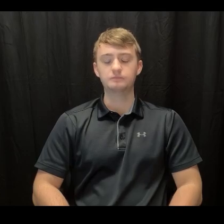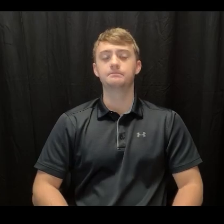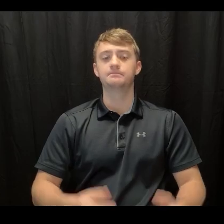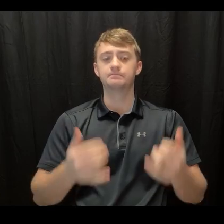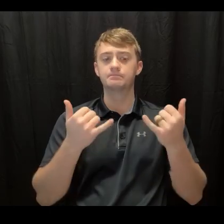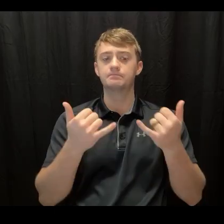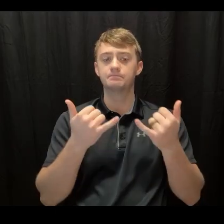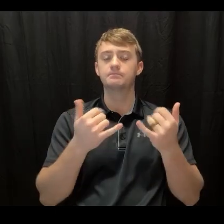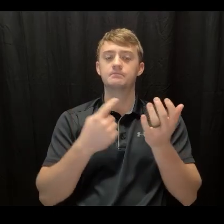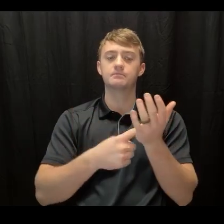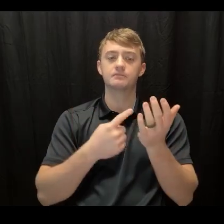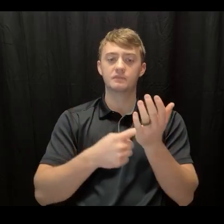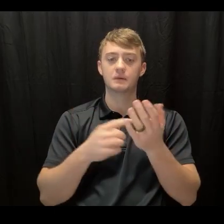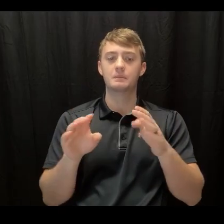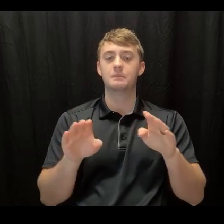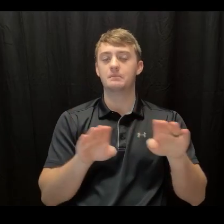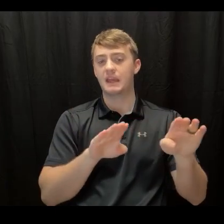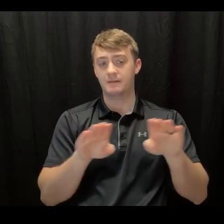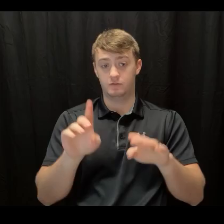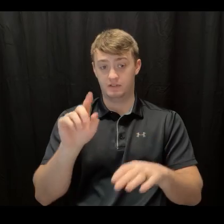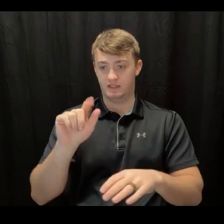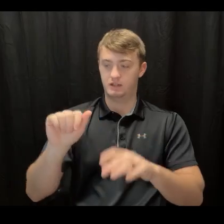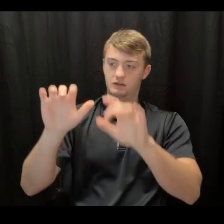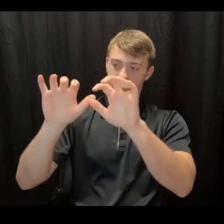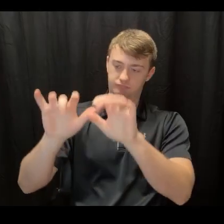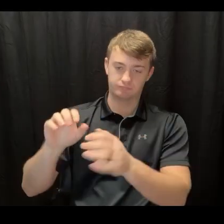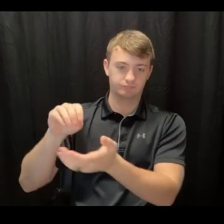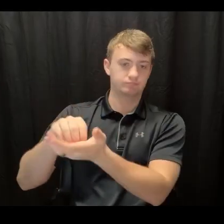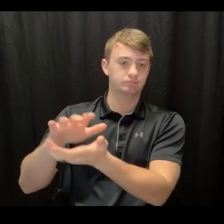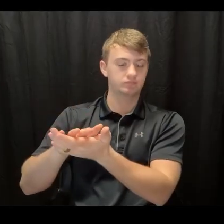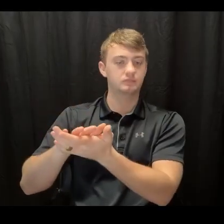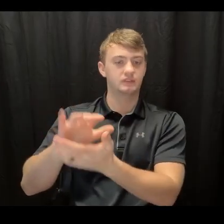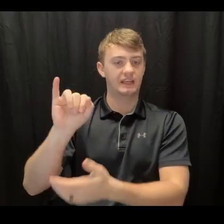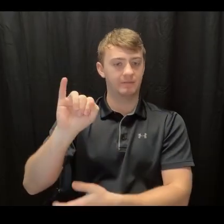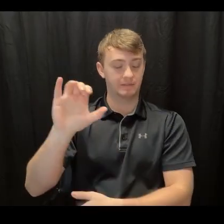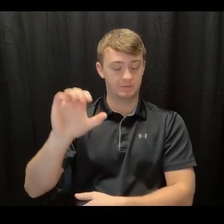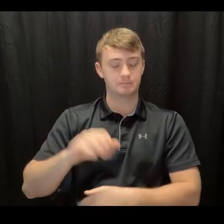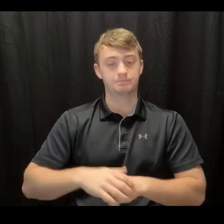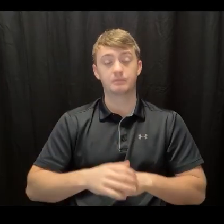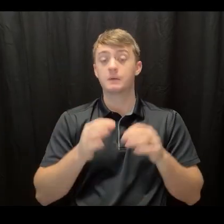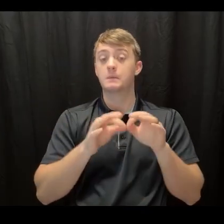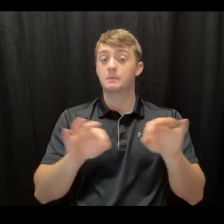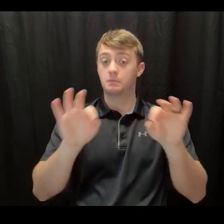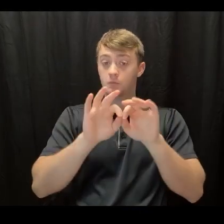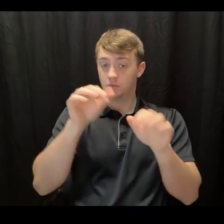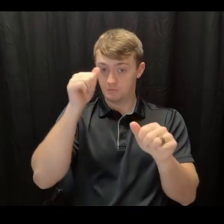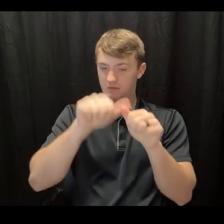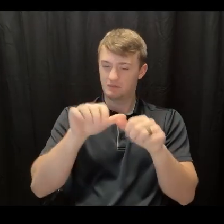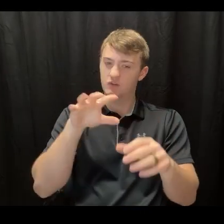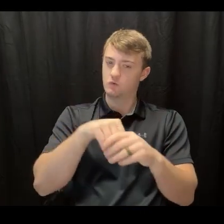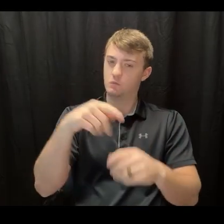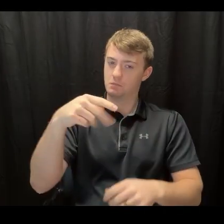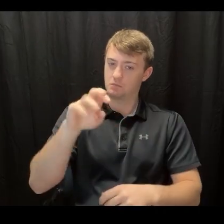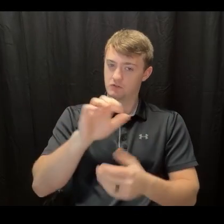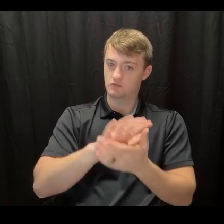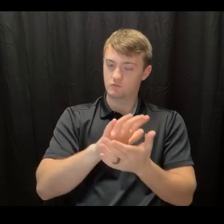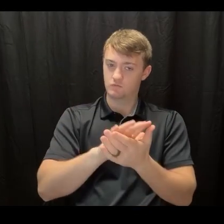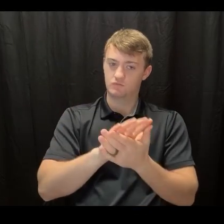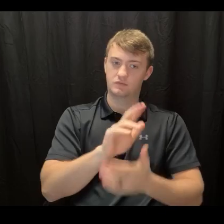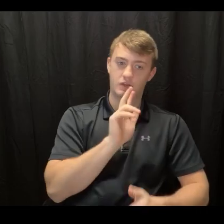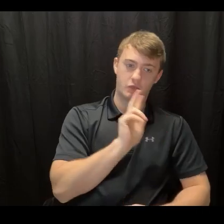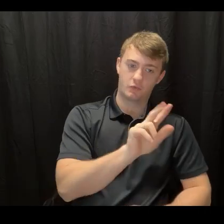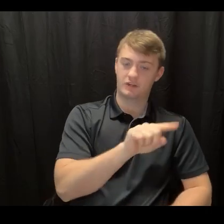Now let's talk about entering behavior data in Infinite Campus. It's important to remember that this includes preschool. This